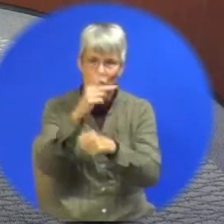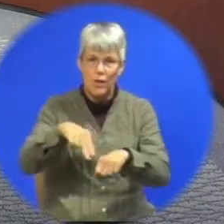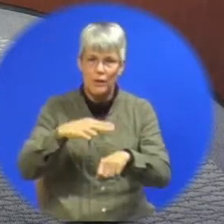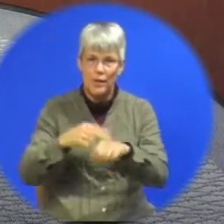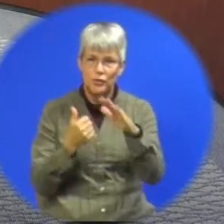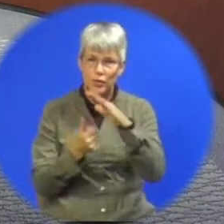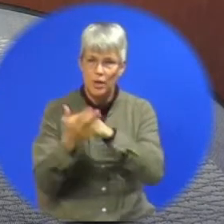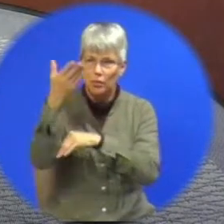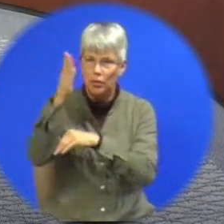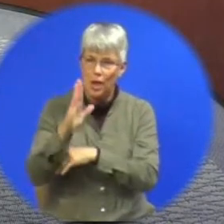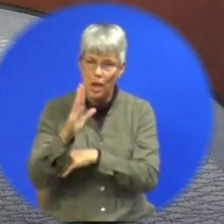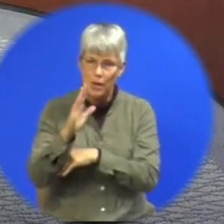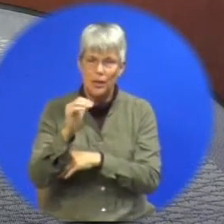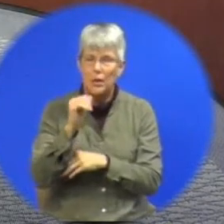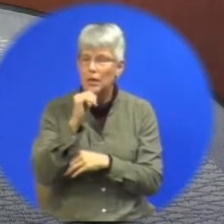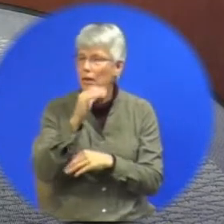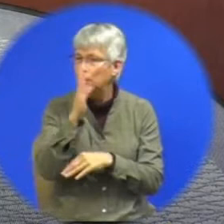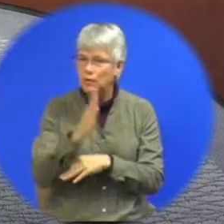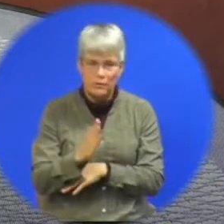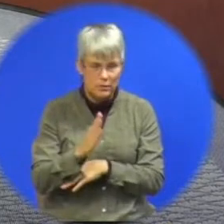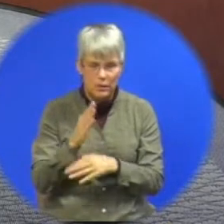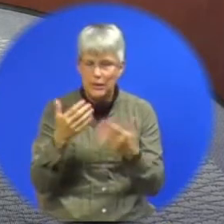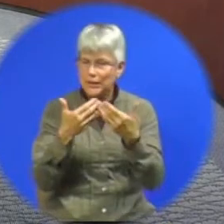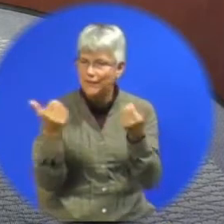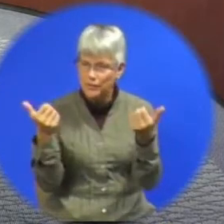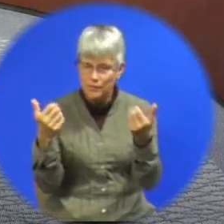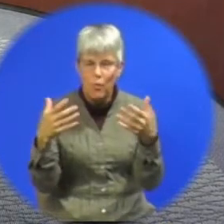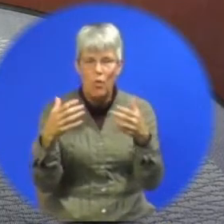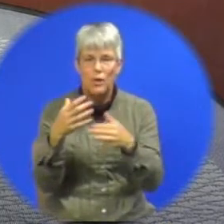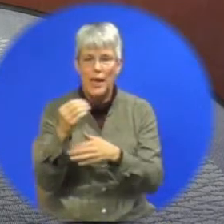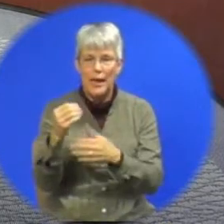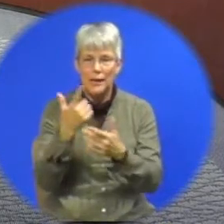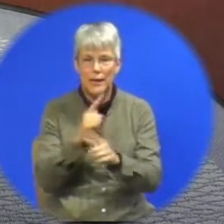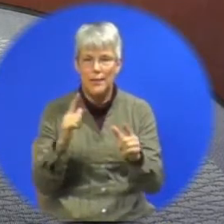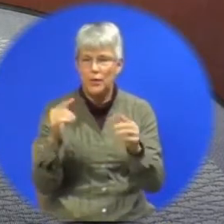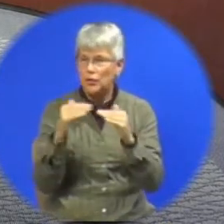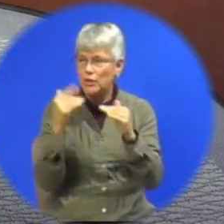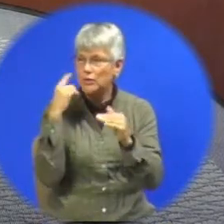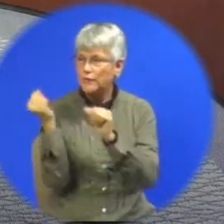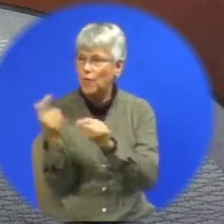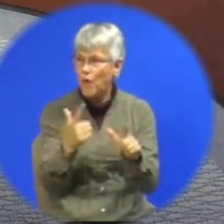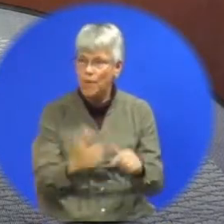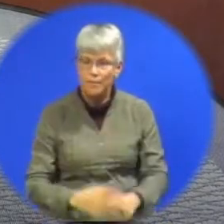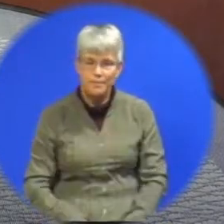God, indivisible, with liberty and justice for all.